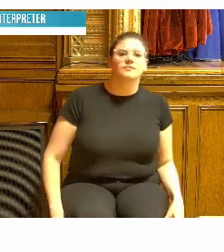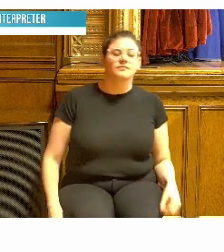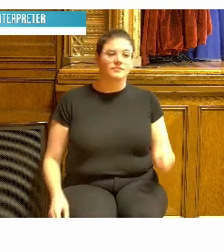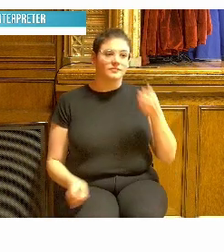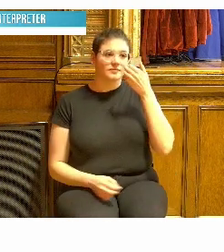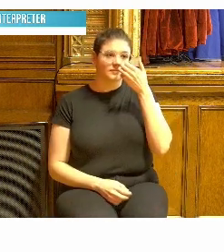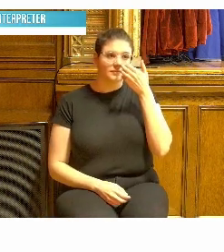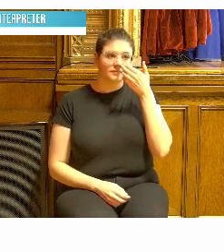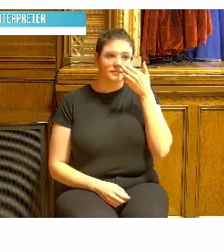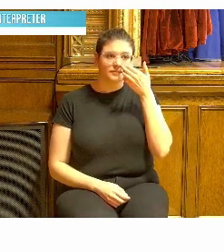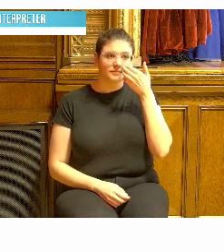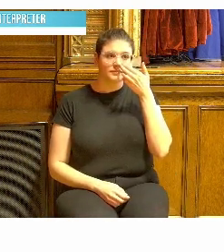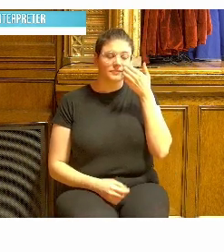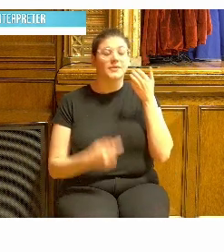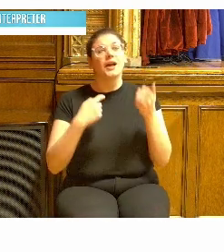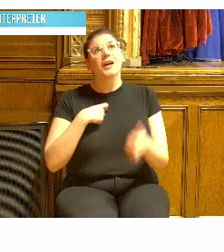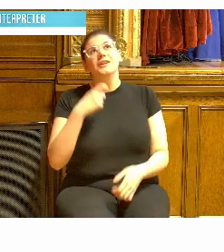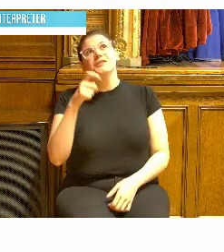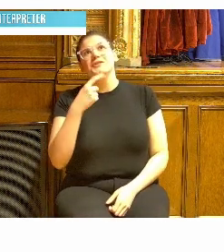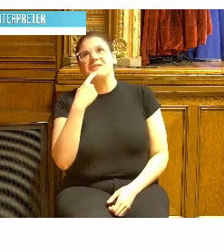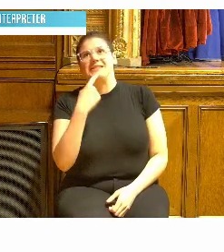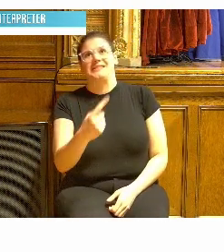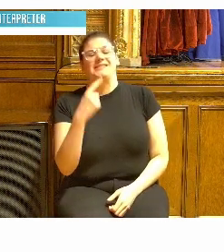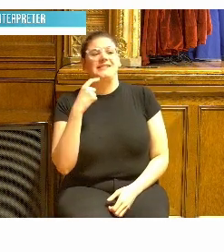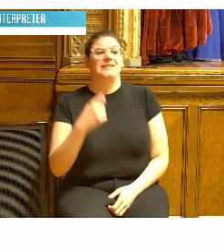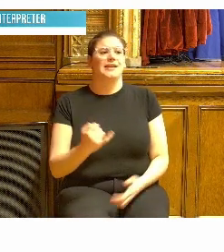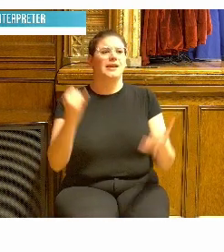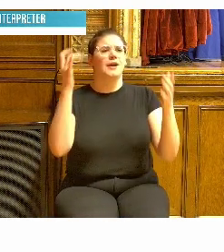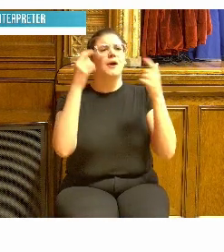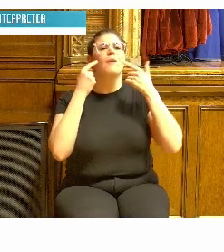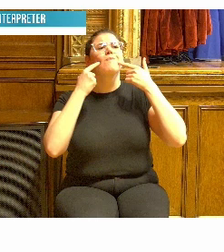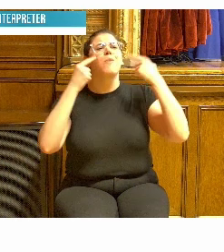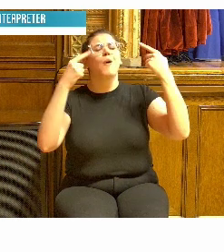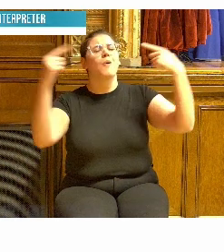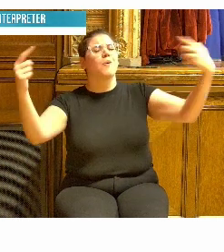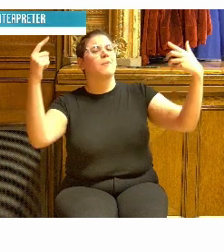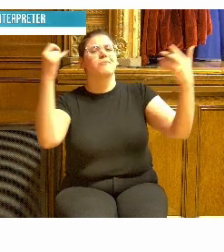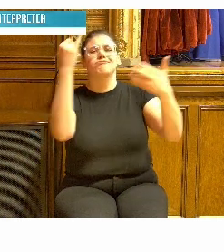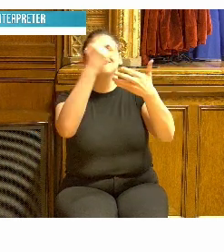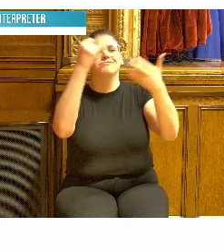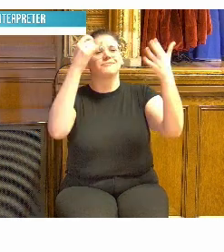I should have said renowned artist Sean Dunwoody. I'm